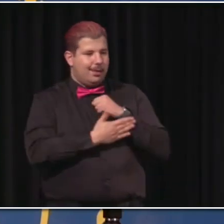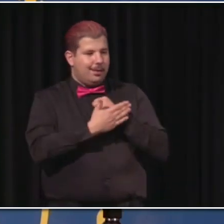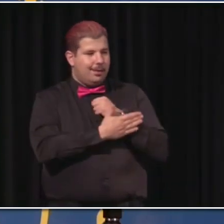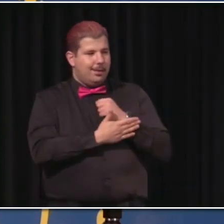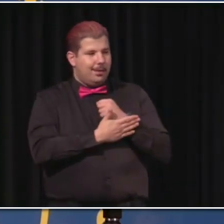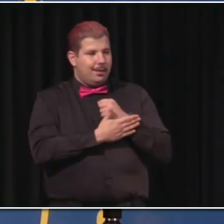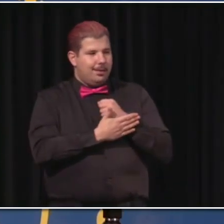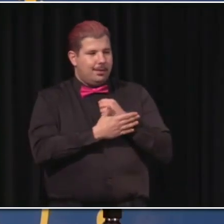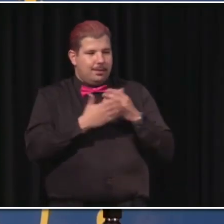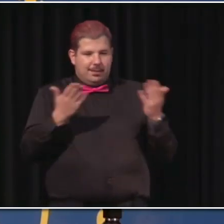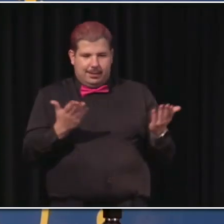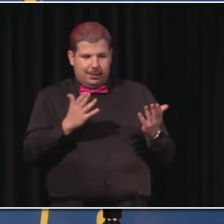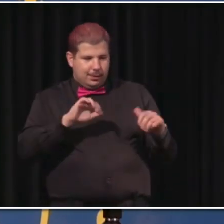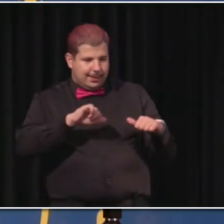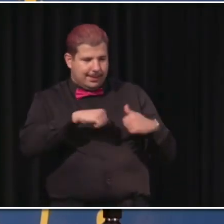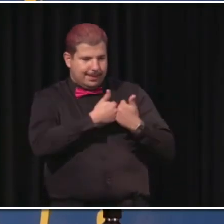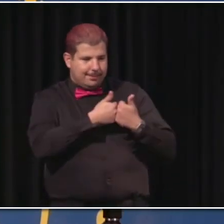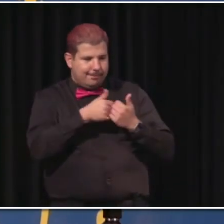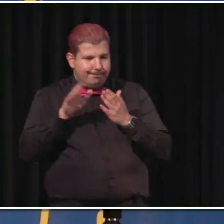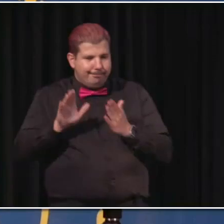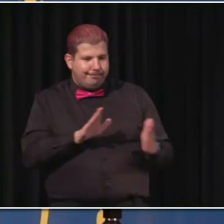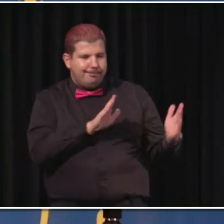here's our game plan.